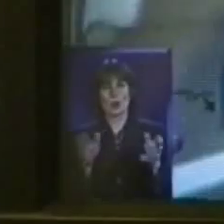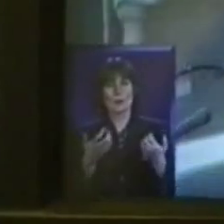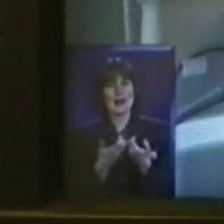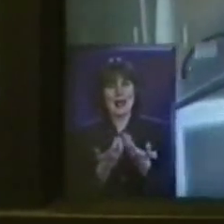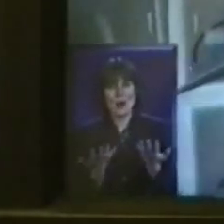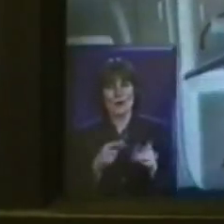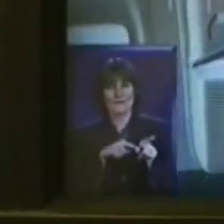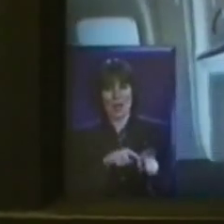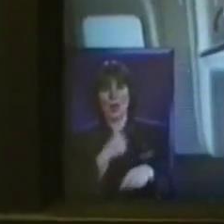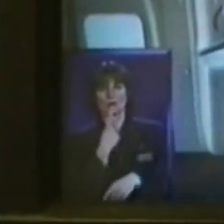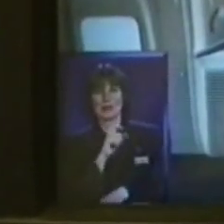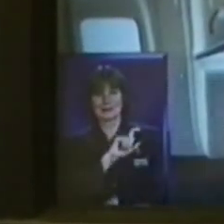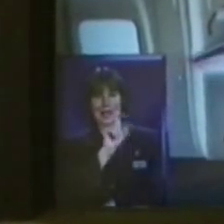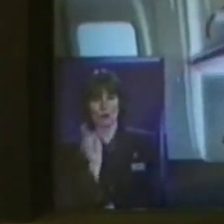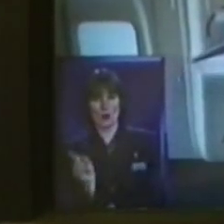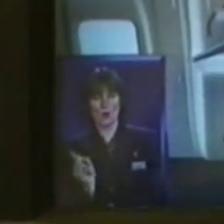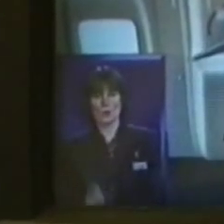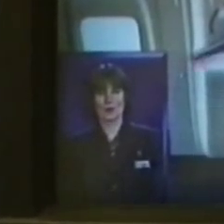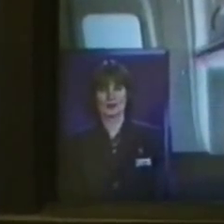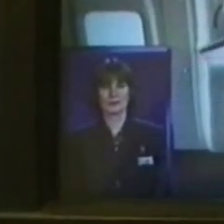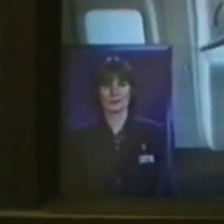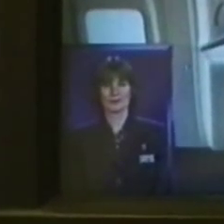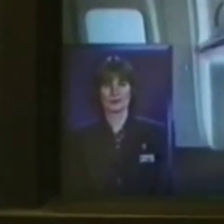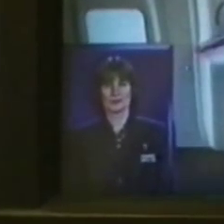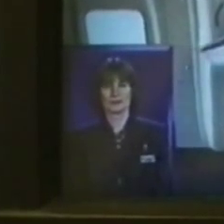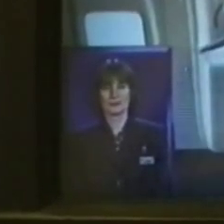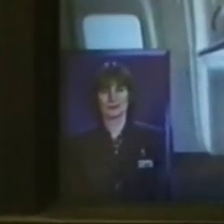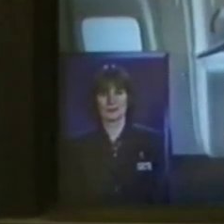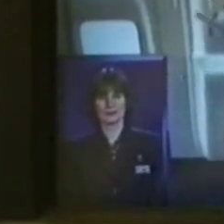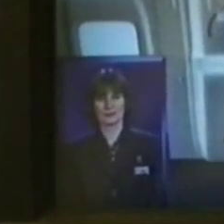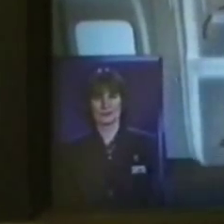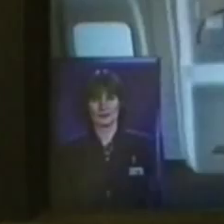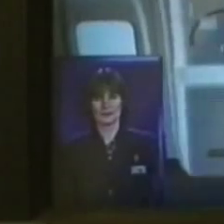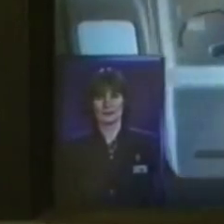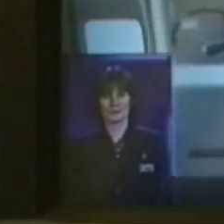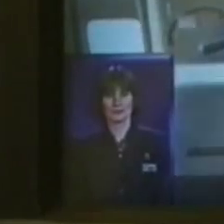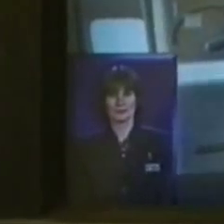The doors on the main deck are opened by moving the handle in the direction of the red arrow.